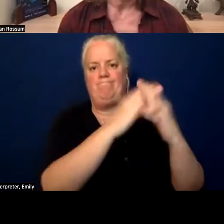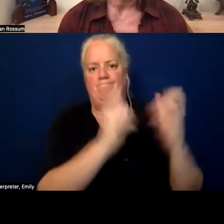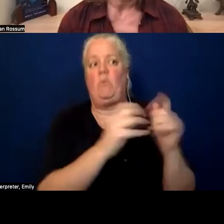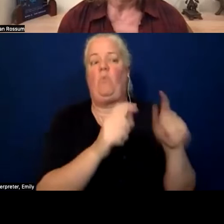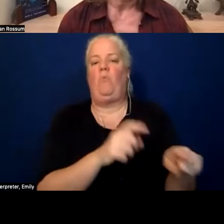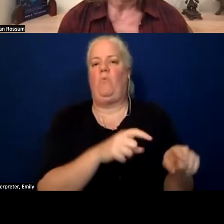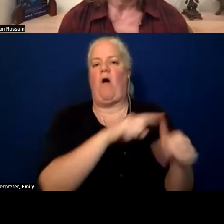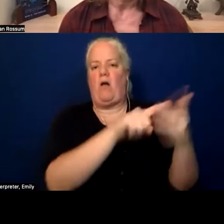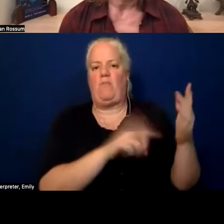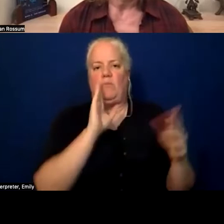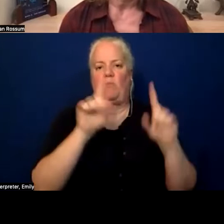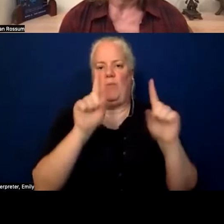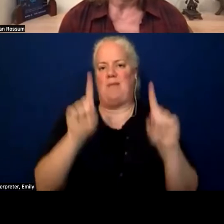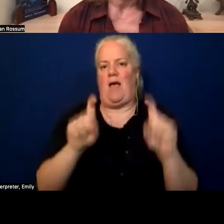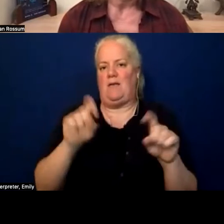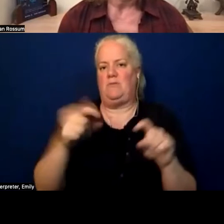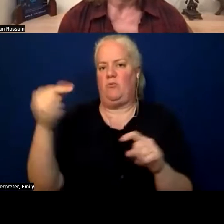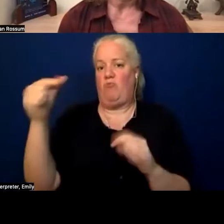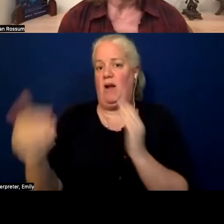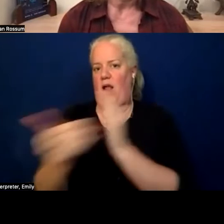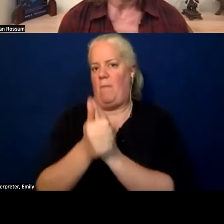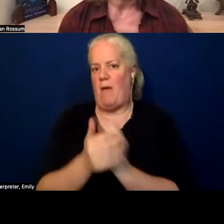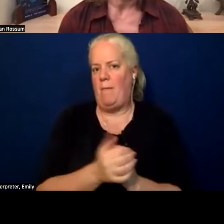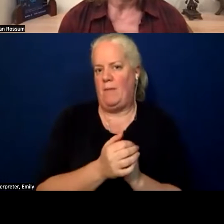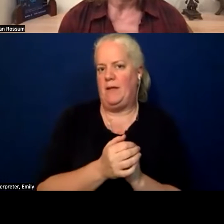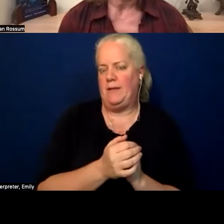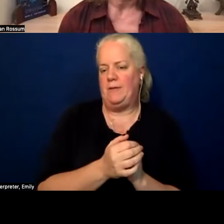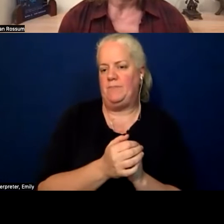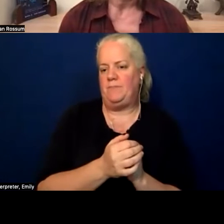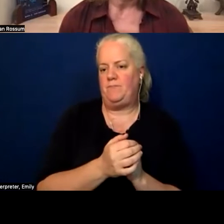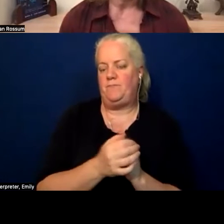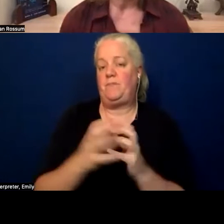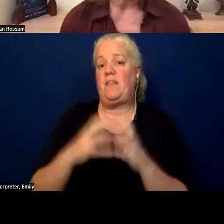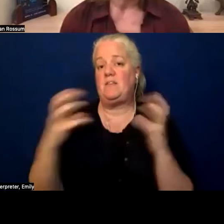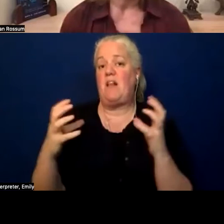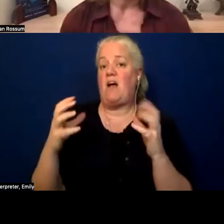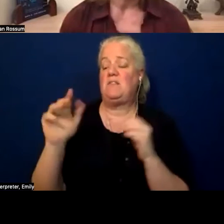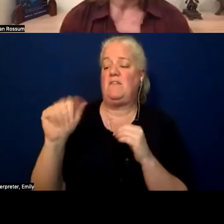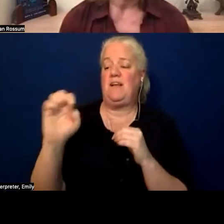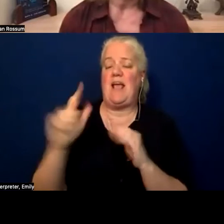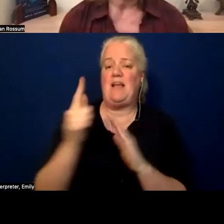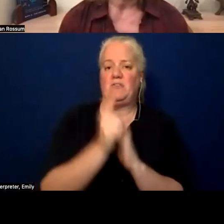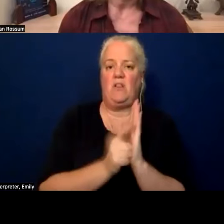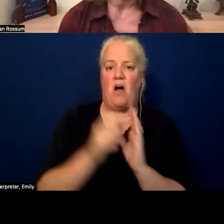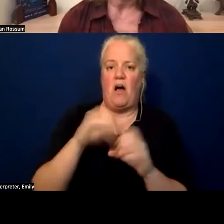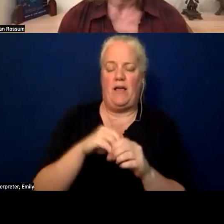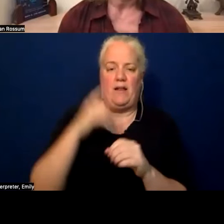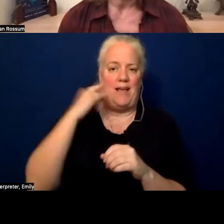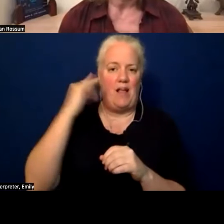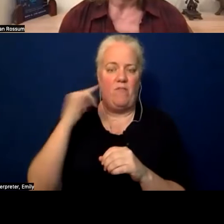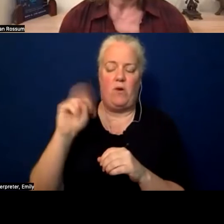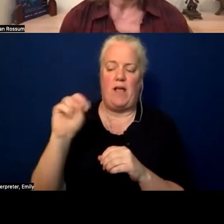here in New York. And I would also say that there's probably plenty of case law in California where NEPA, National Environmental Policy